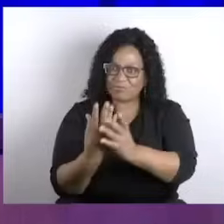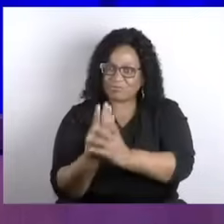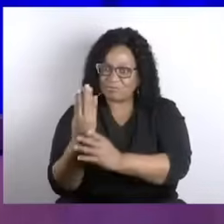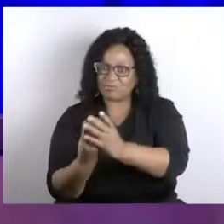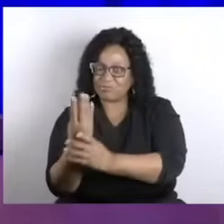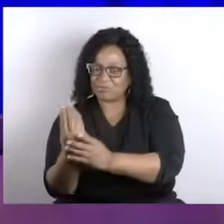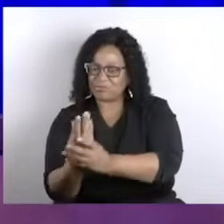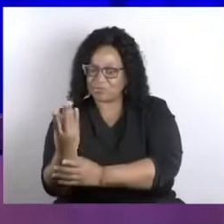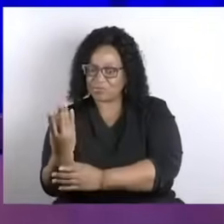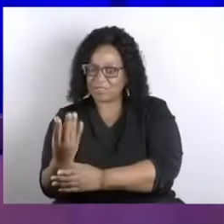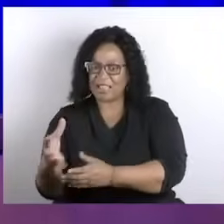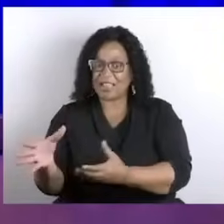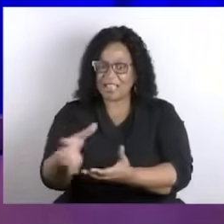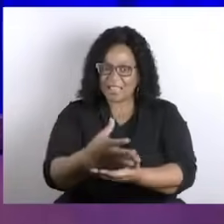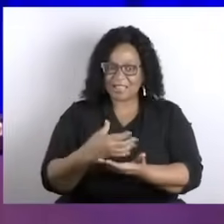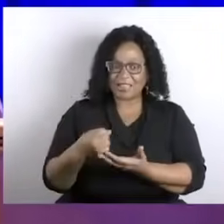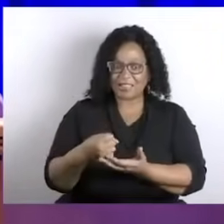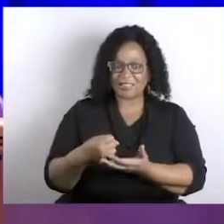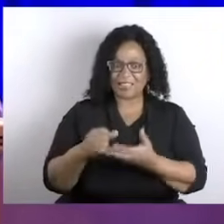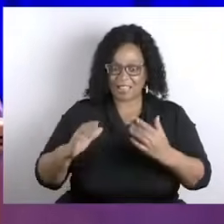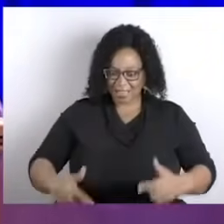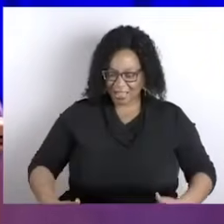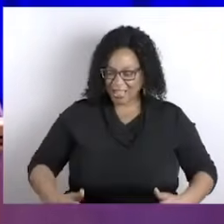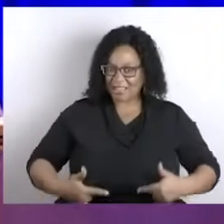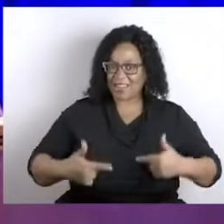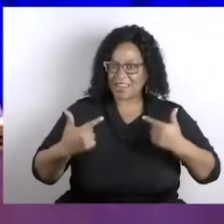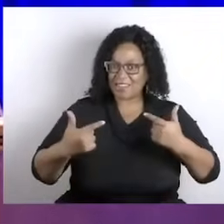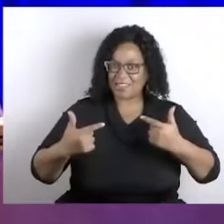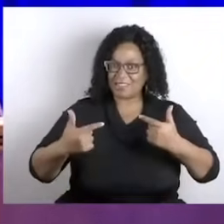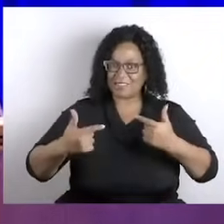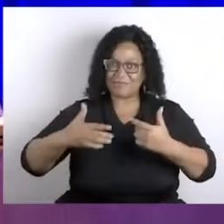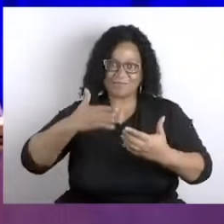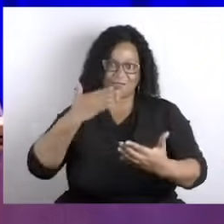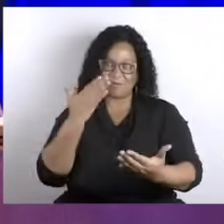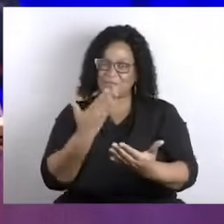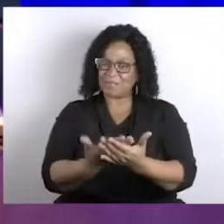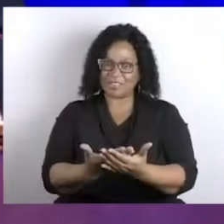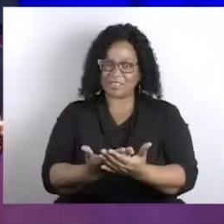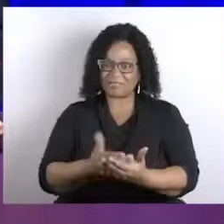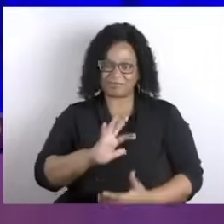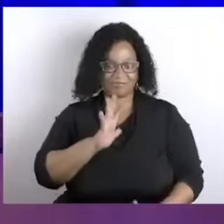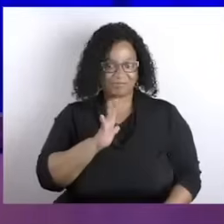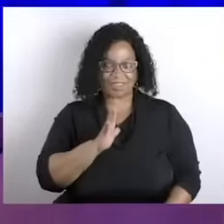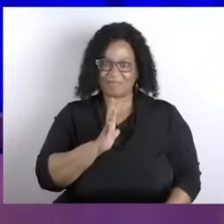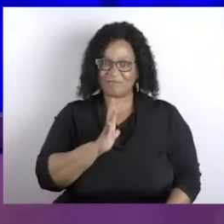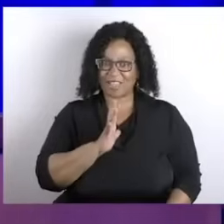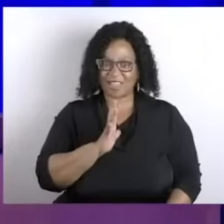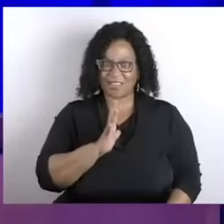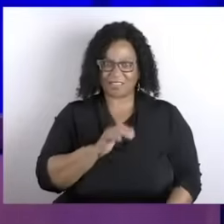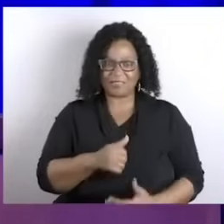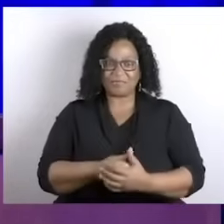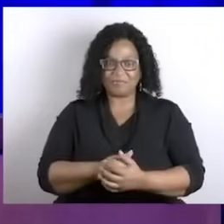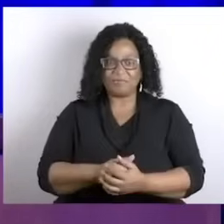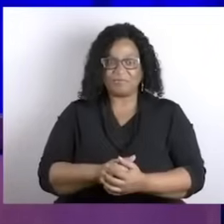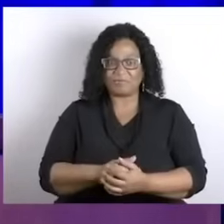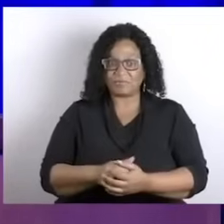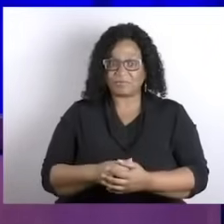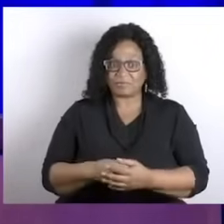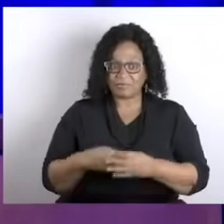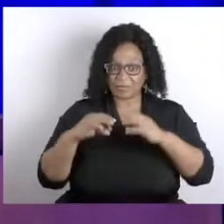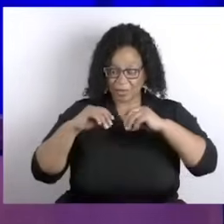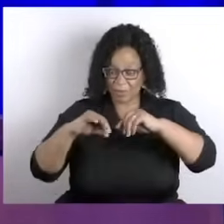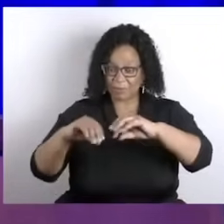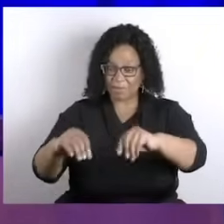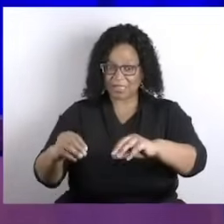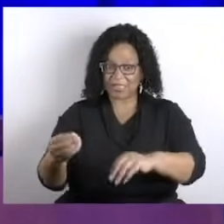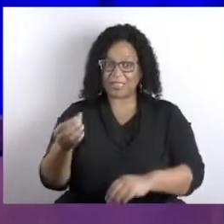well. I want you to get in a place where you're living well. And then he says, plant gardens, eat the fruit thereof. He says, listen, while you're in this space, plant gardens,